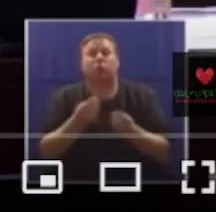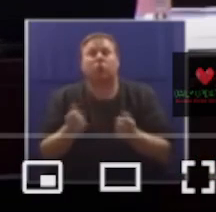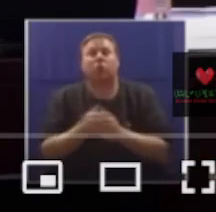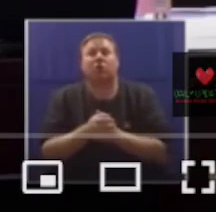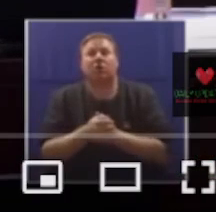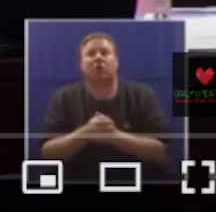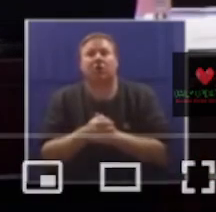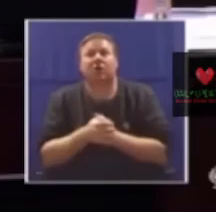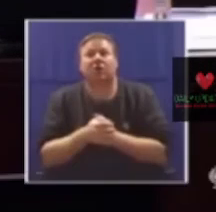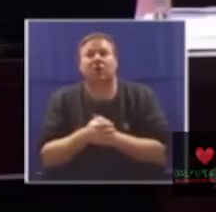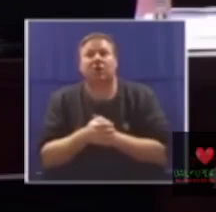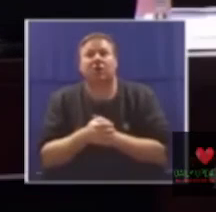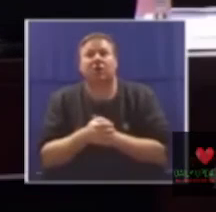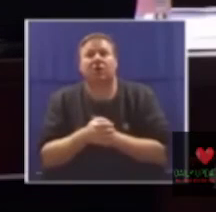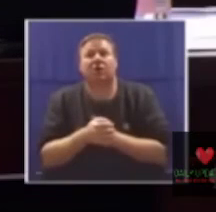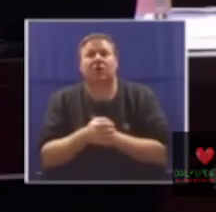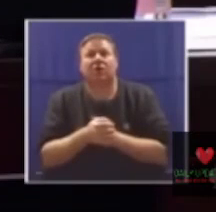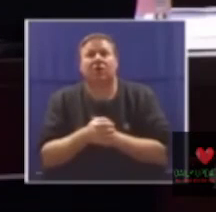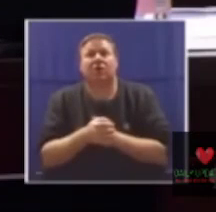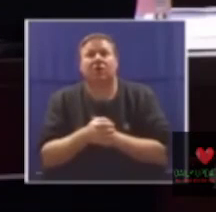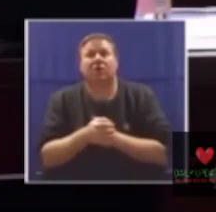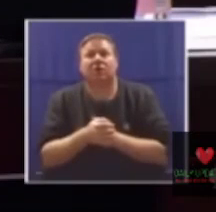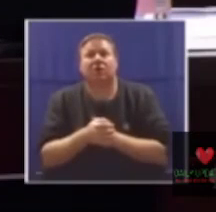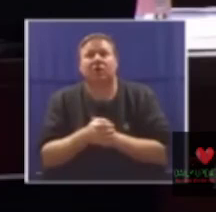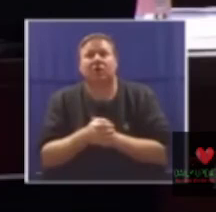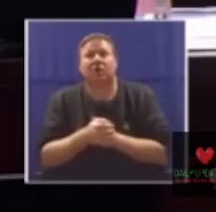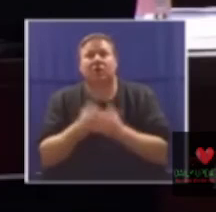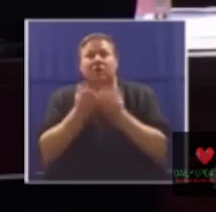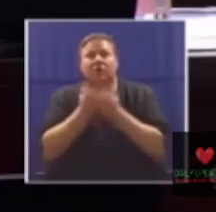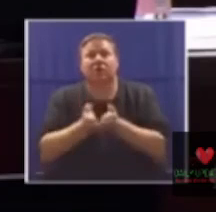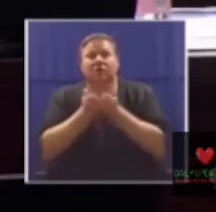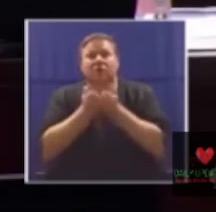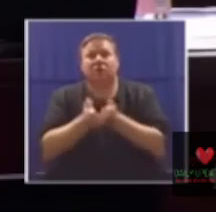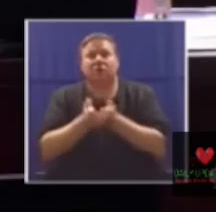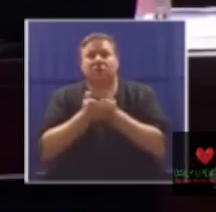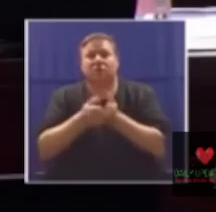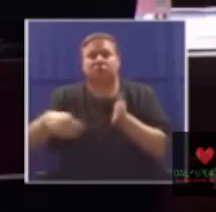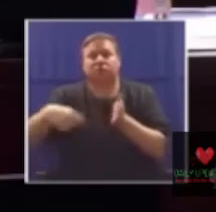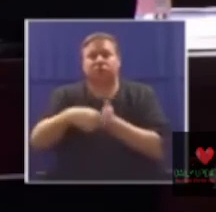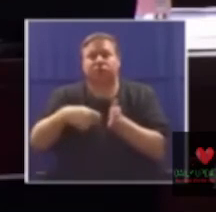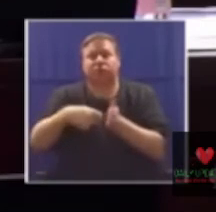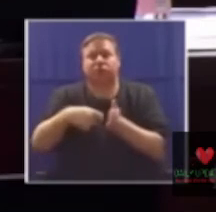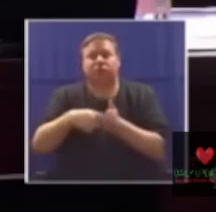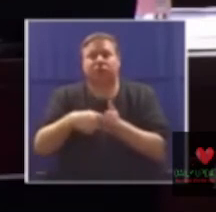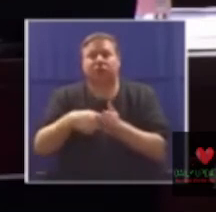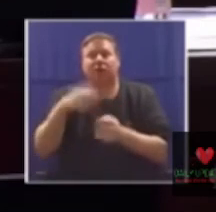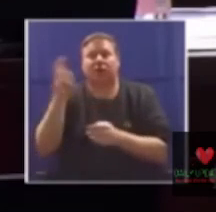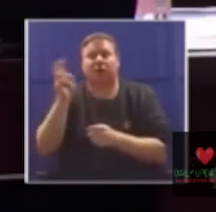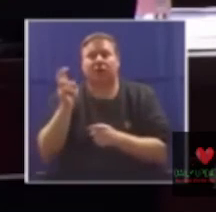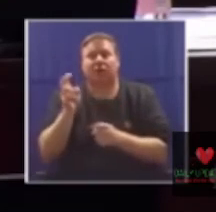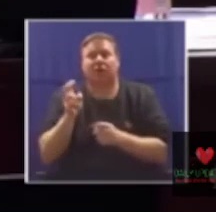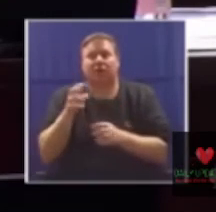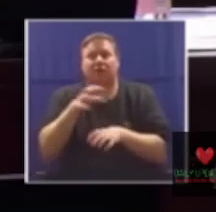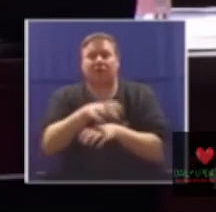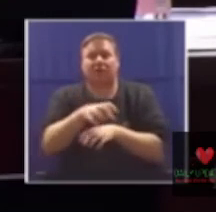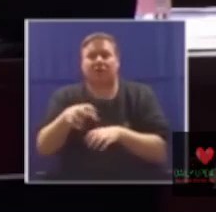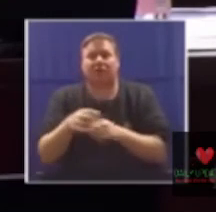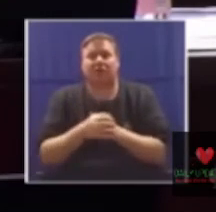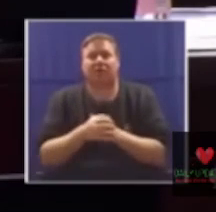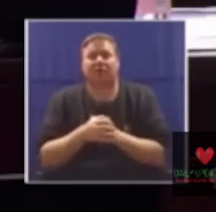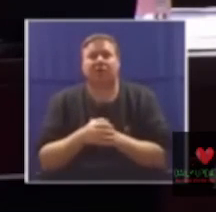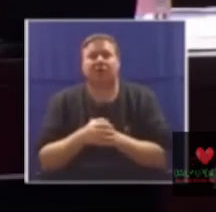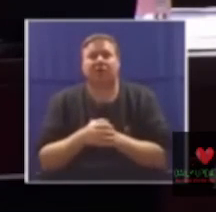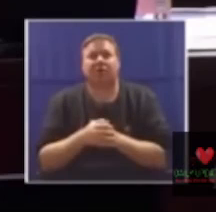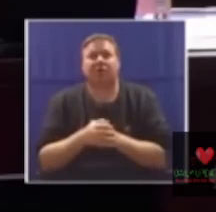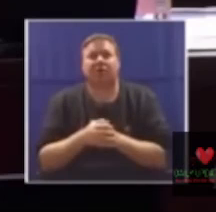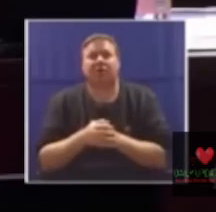to plug in the floating storage regasification units and power stations that of course are powered by that.